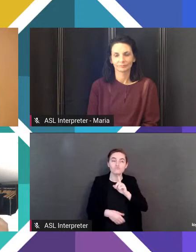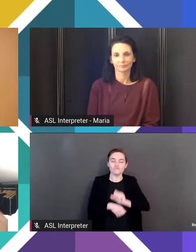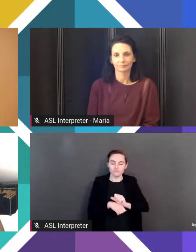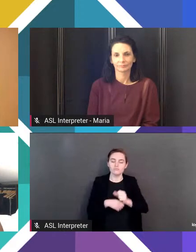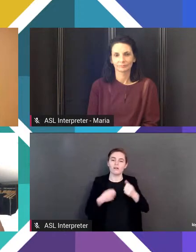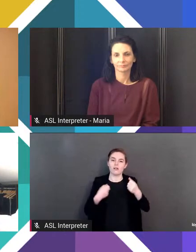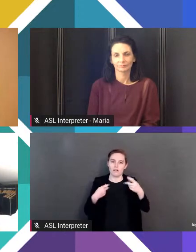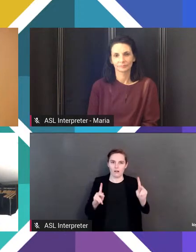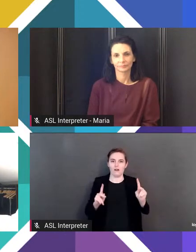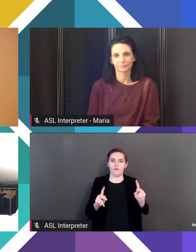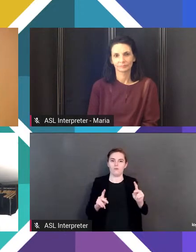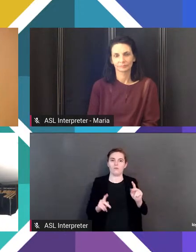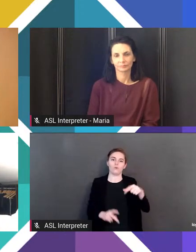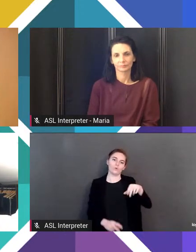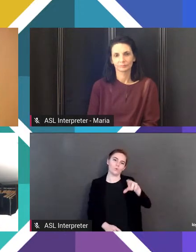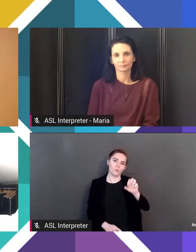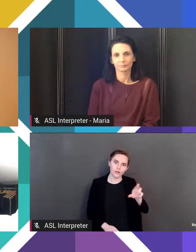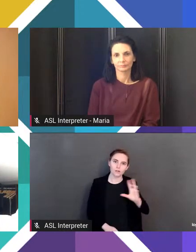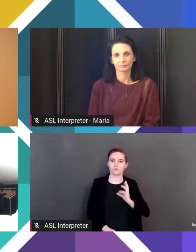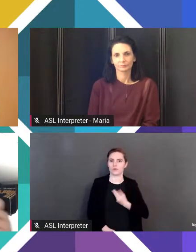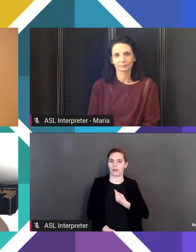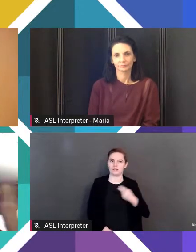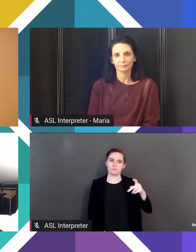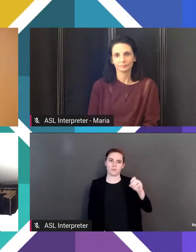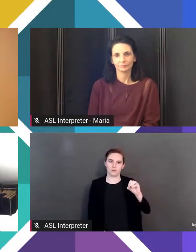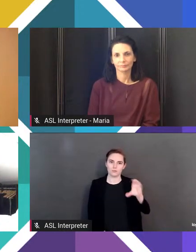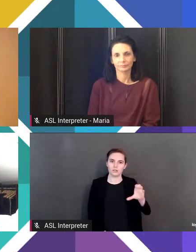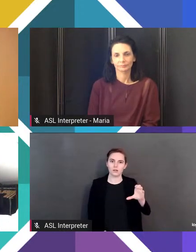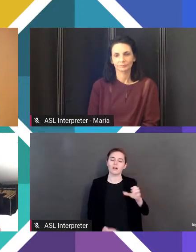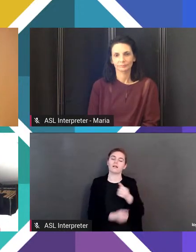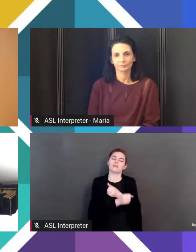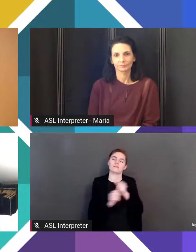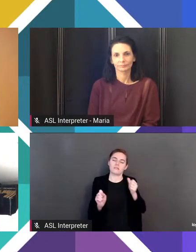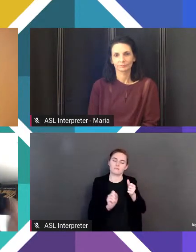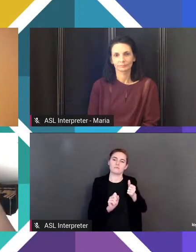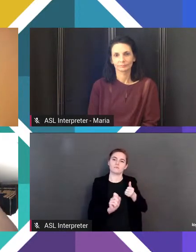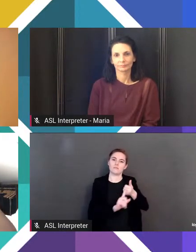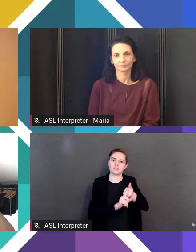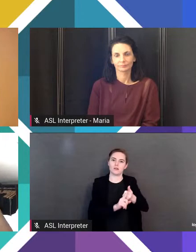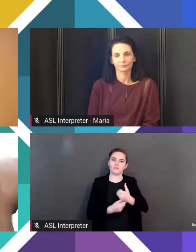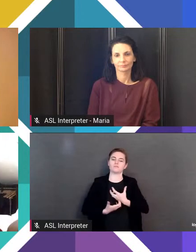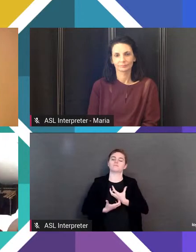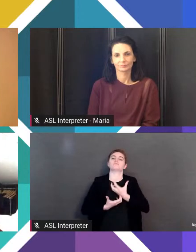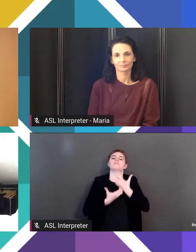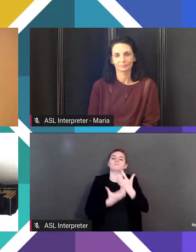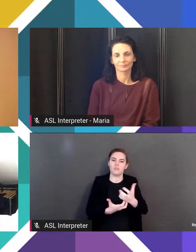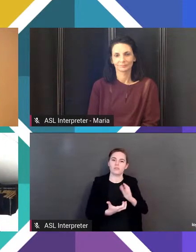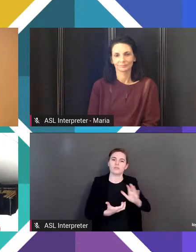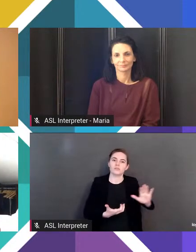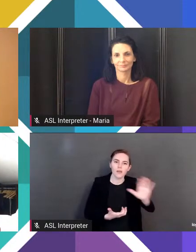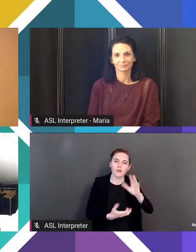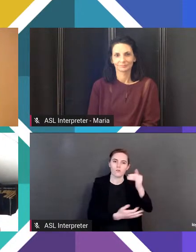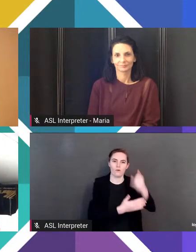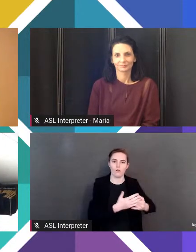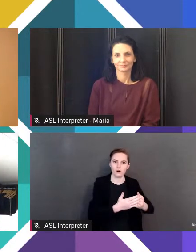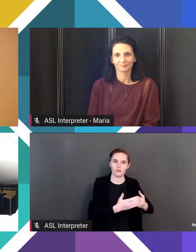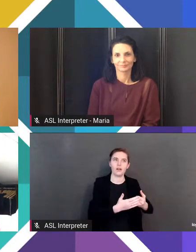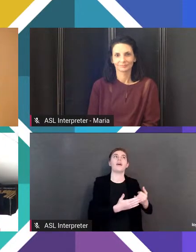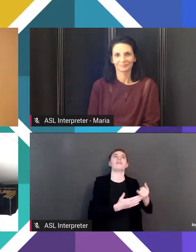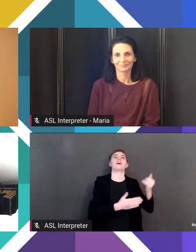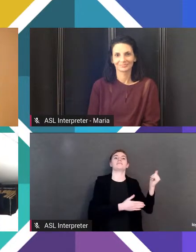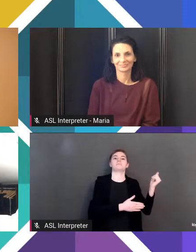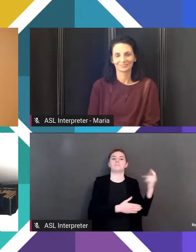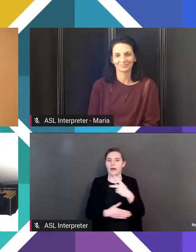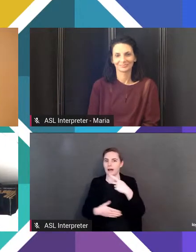liberate themselves in their artistry, and yet still be underground, and then eventually come into mainstream once Madonna got a hold